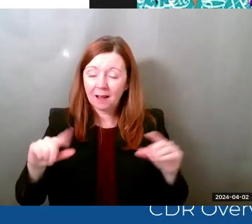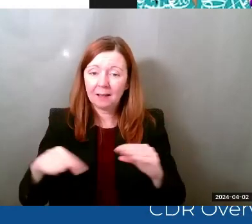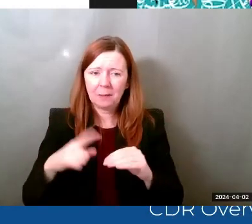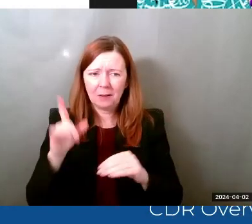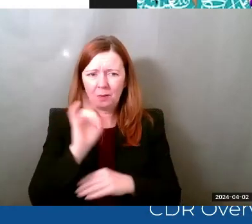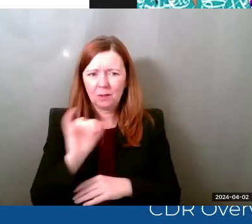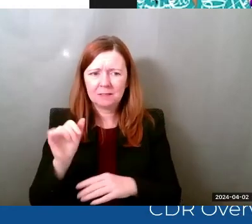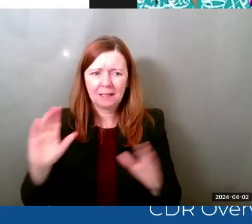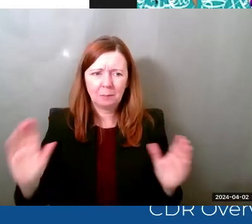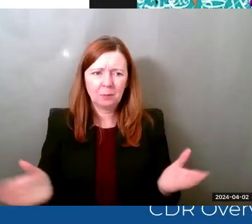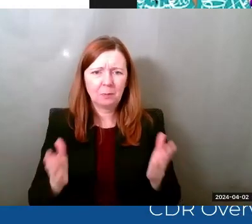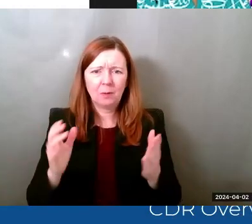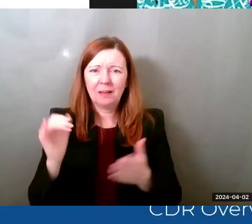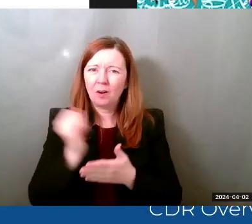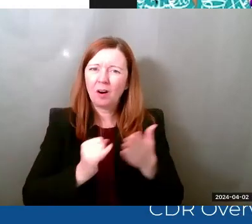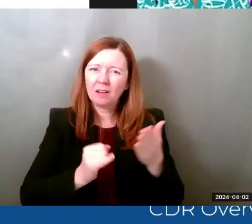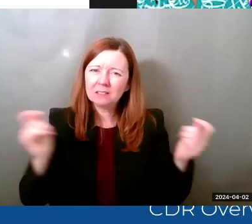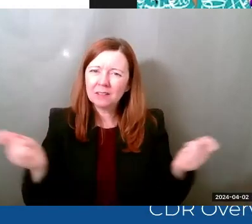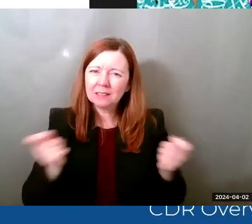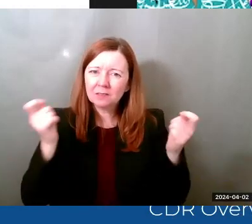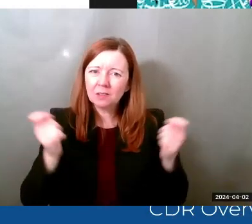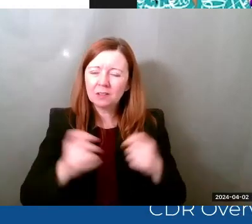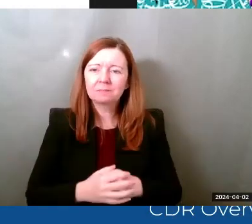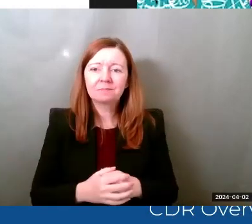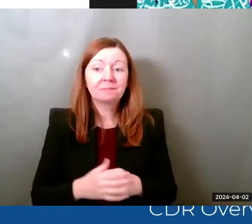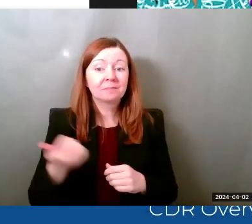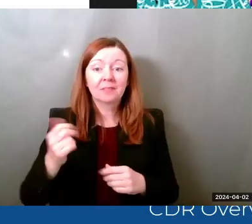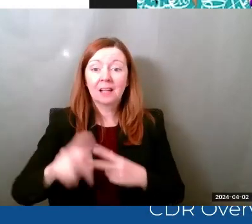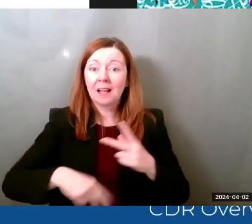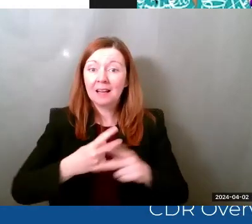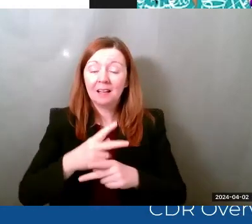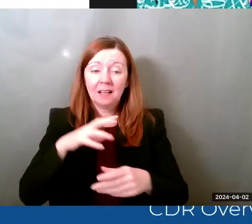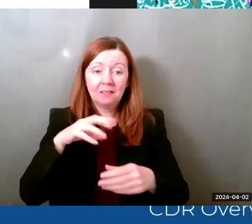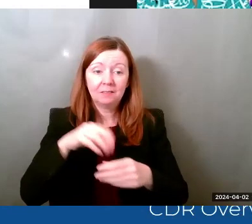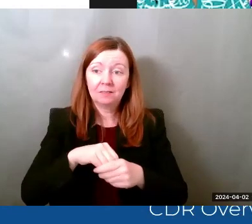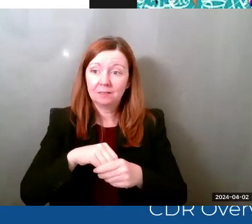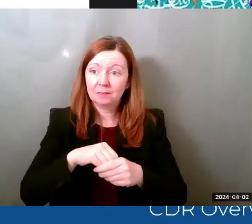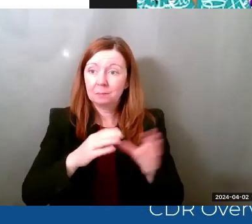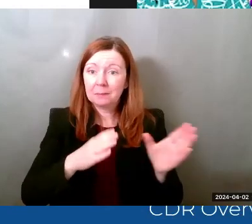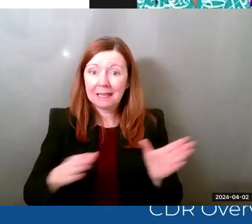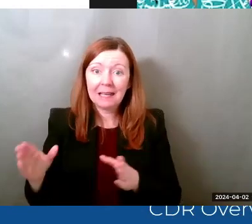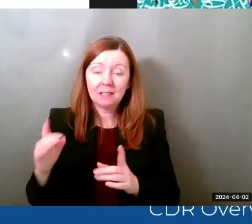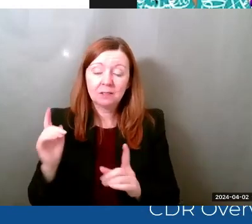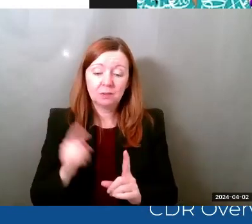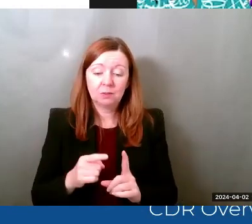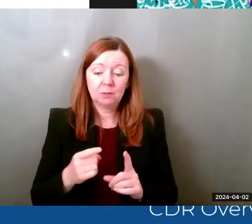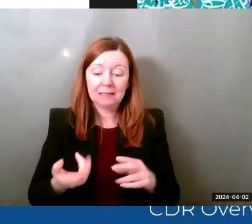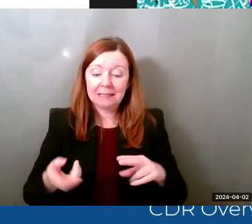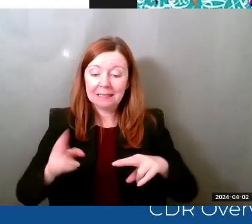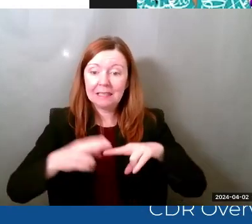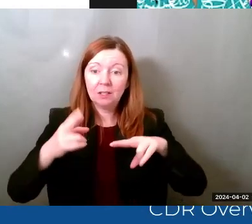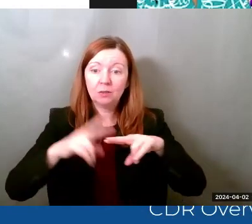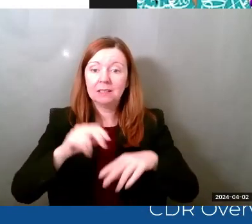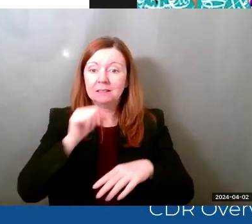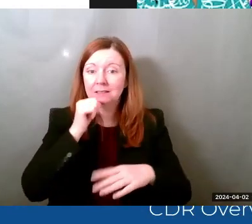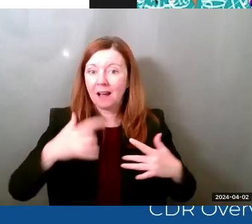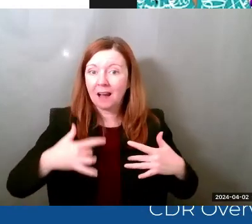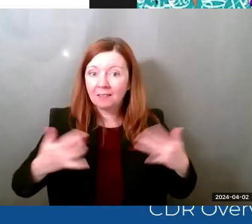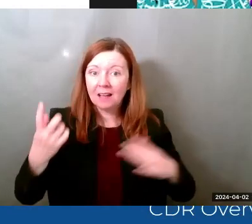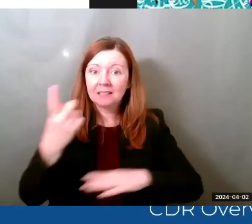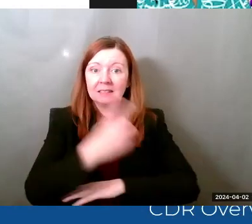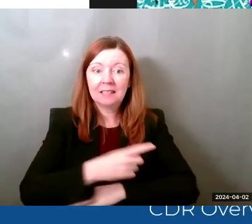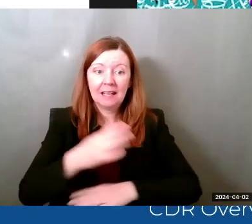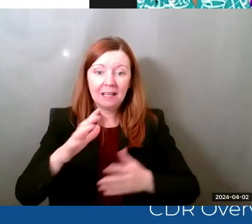like it was promoting an arts festival. Any kind of plan to increase non-event day